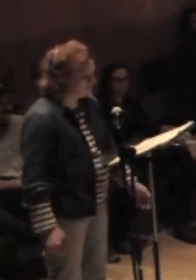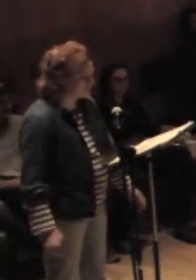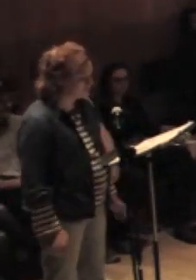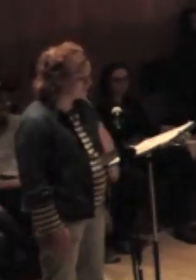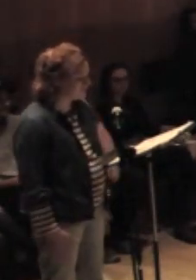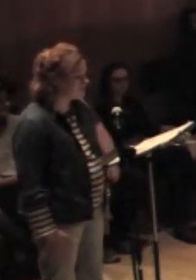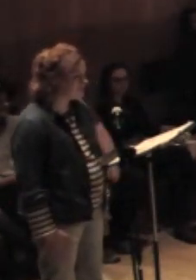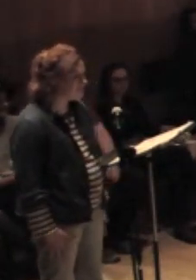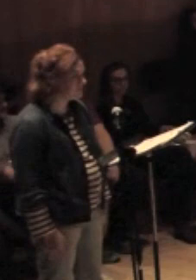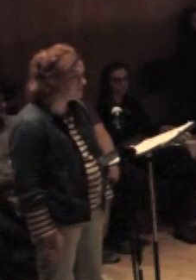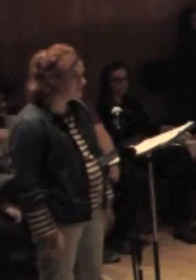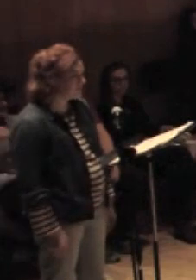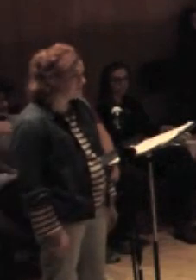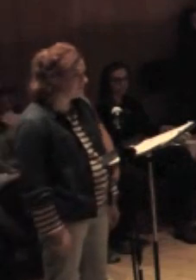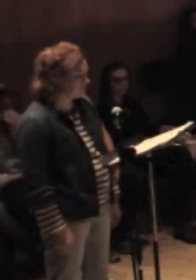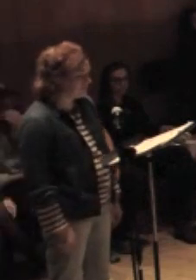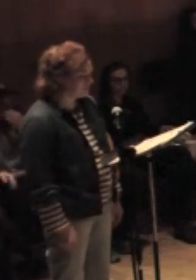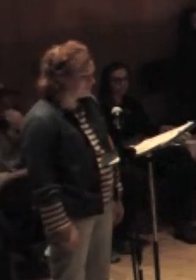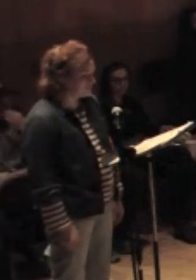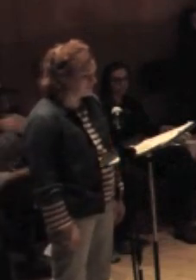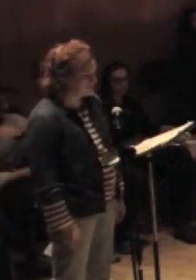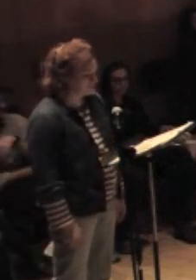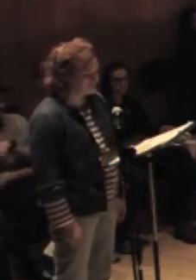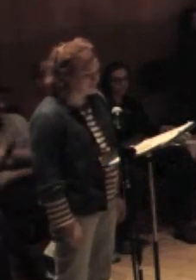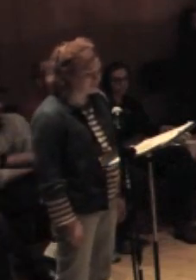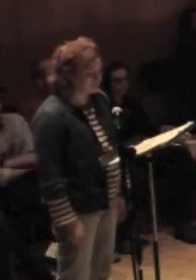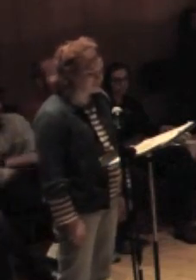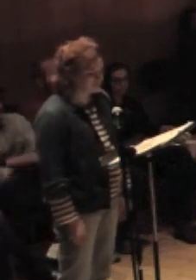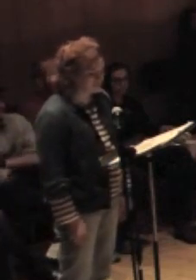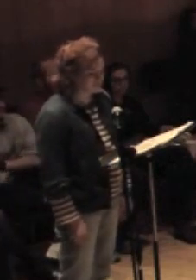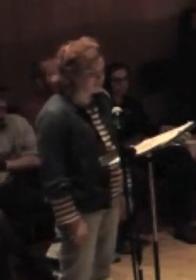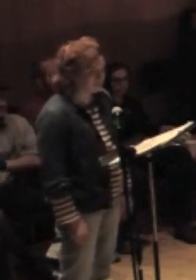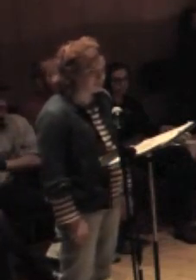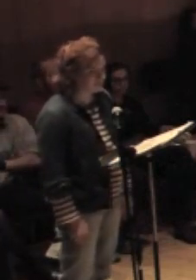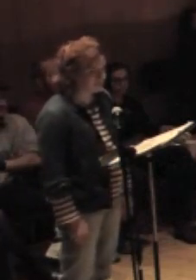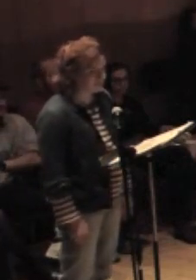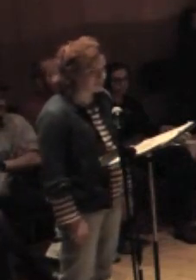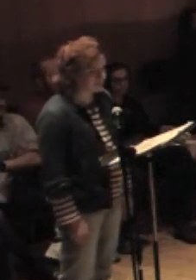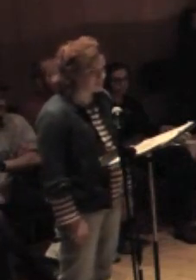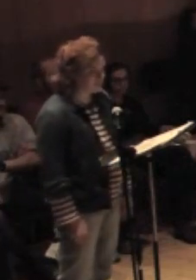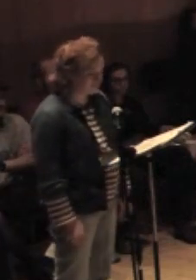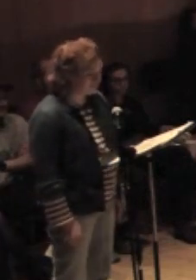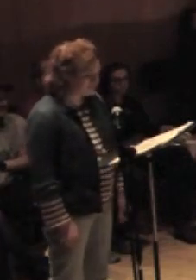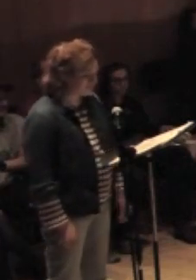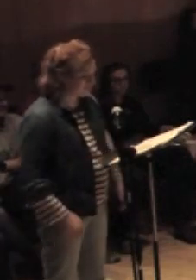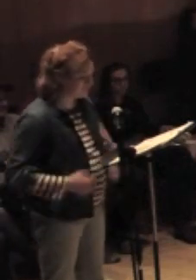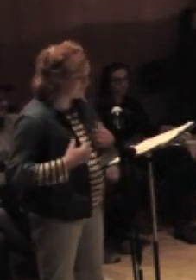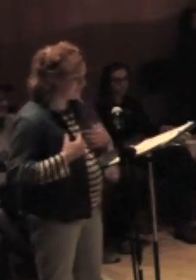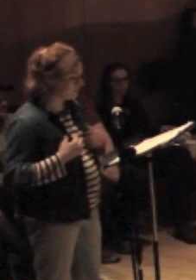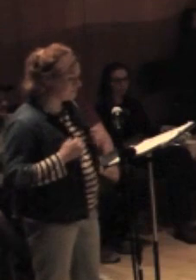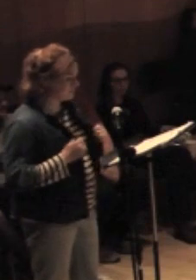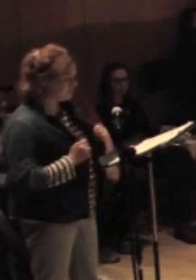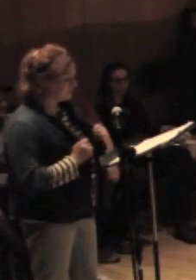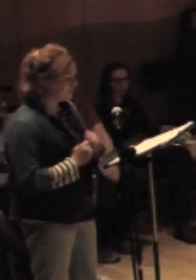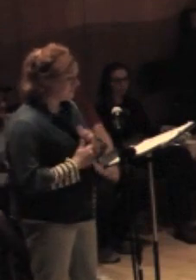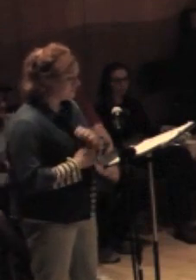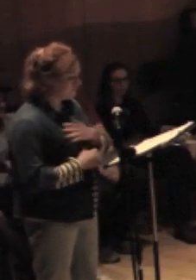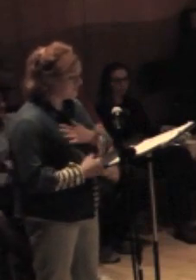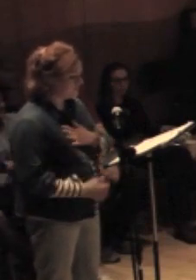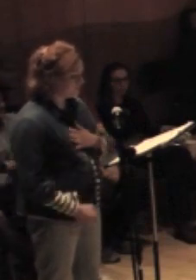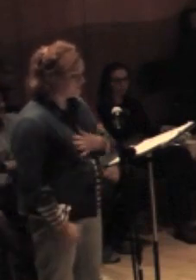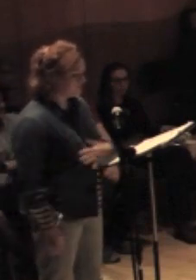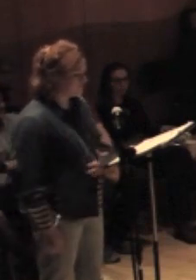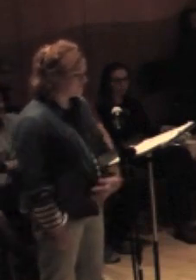while anyway it is just a basement and it's probably damp and cold here